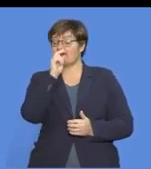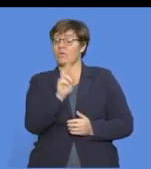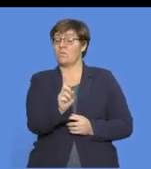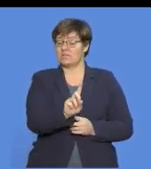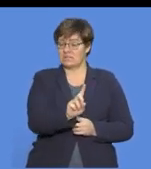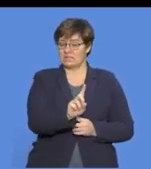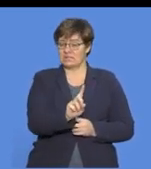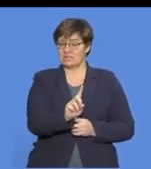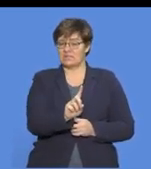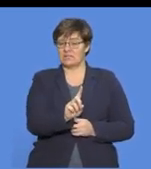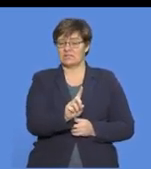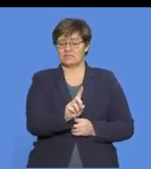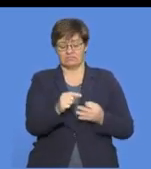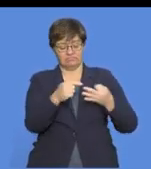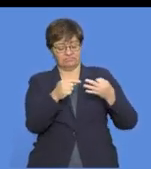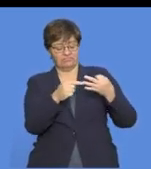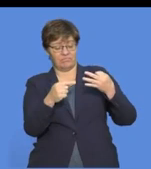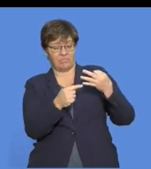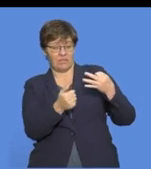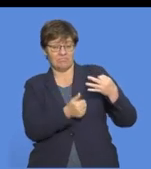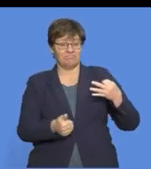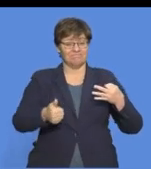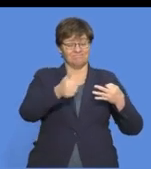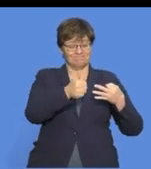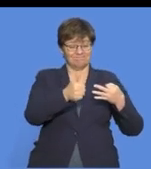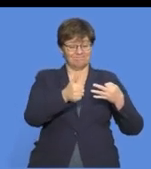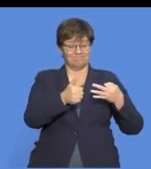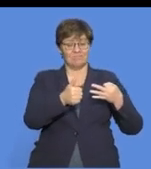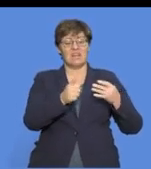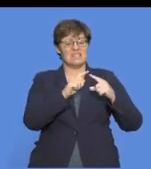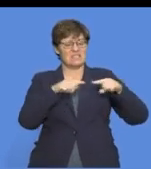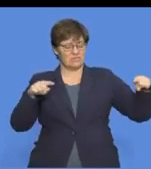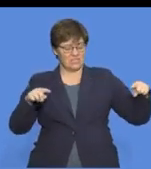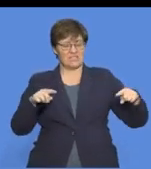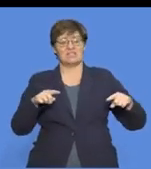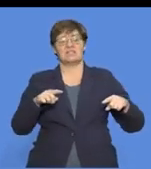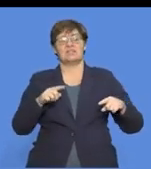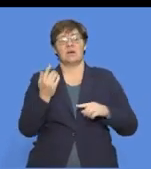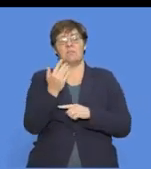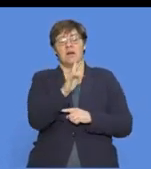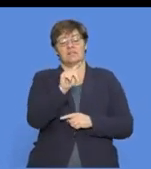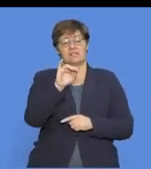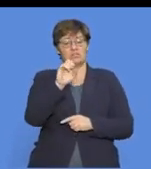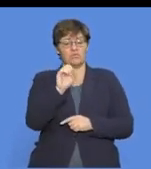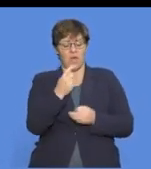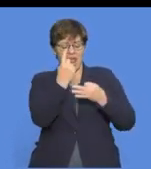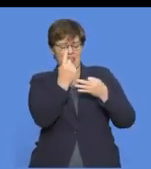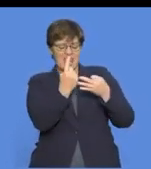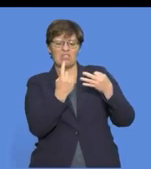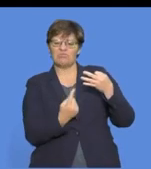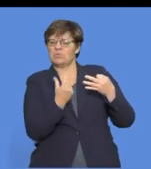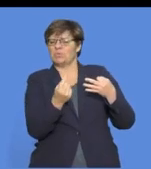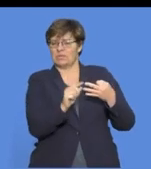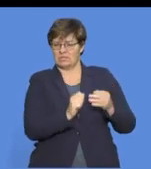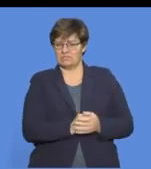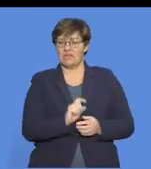We are going to be looking at the three main types of plant tissues and what